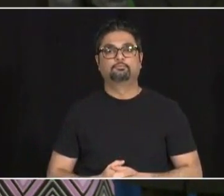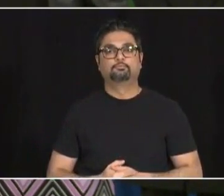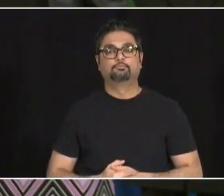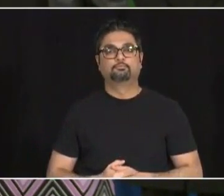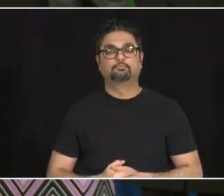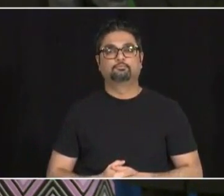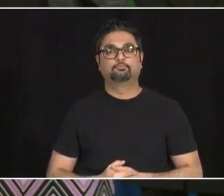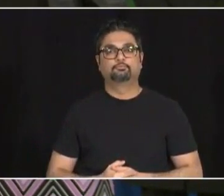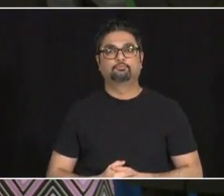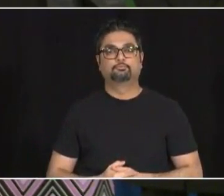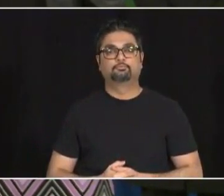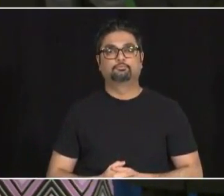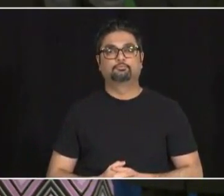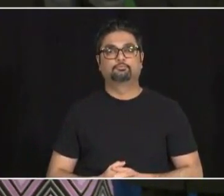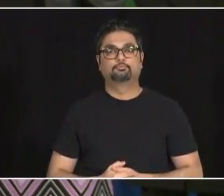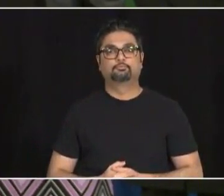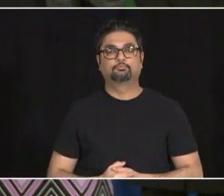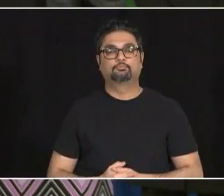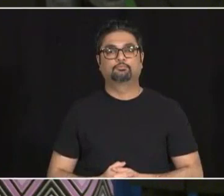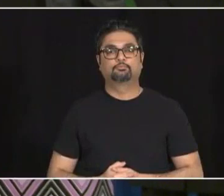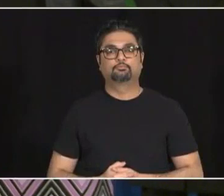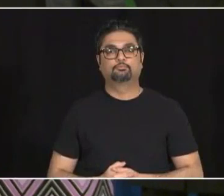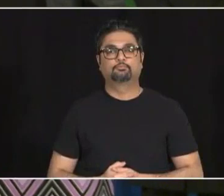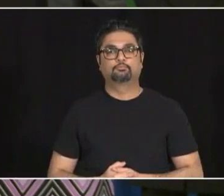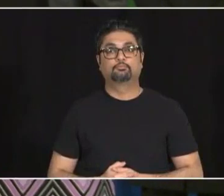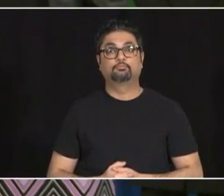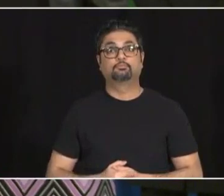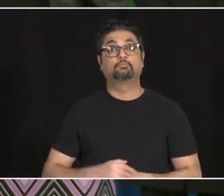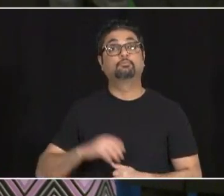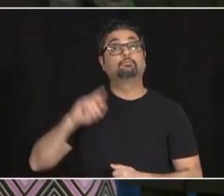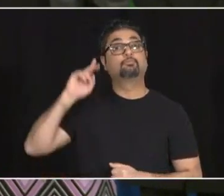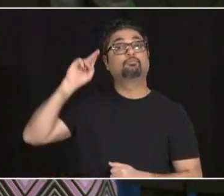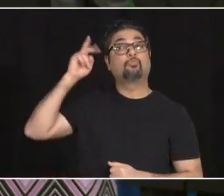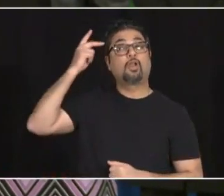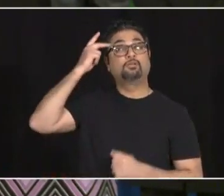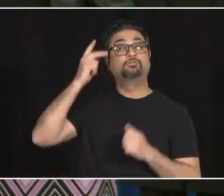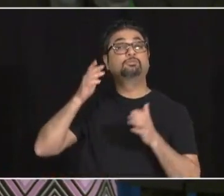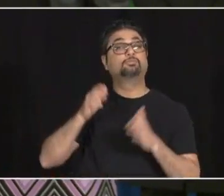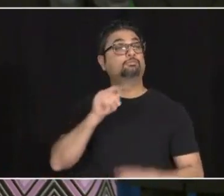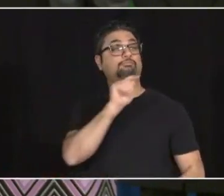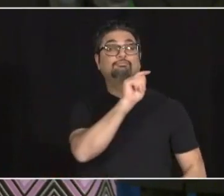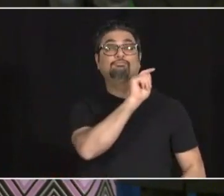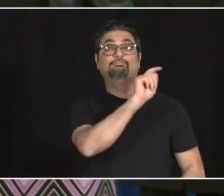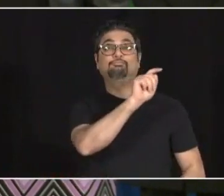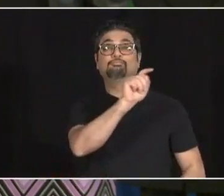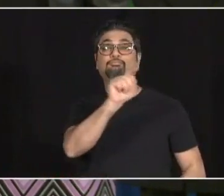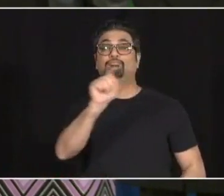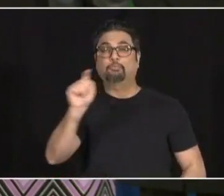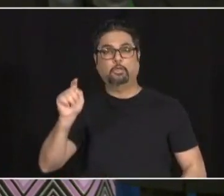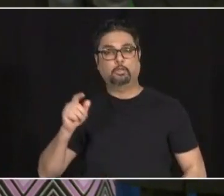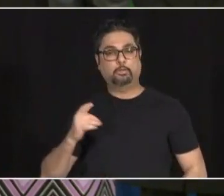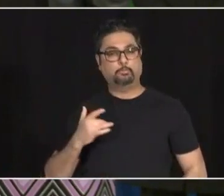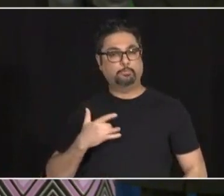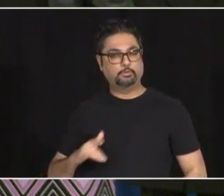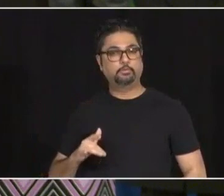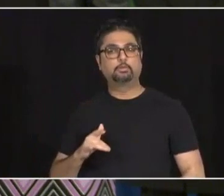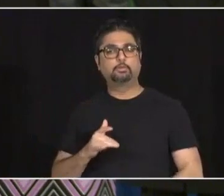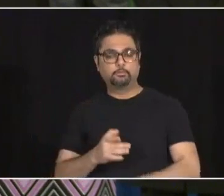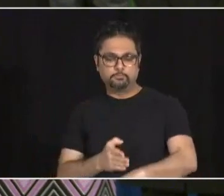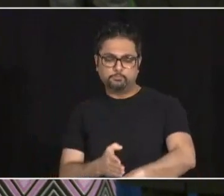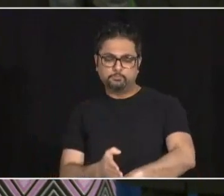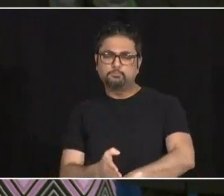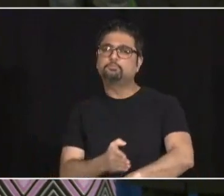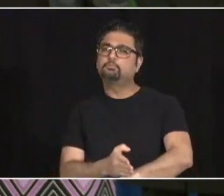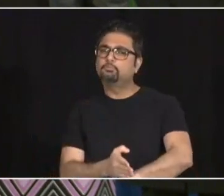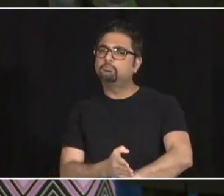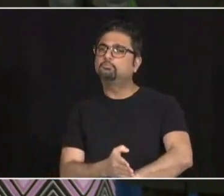trend and what we're hearing from politicians across this country is that things are slowly getting better in terms of